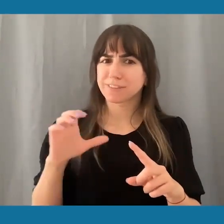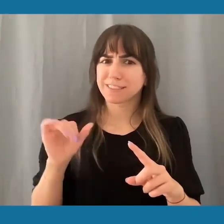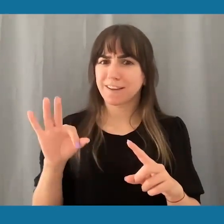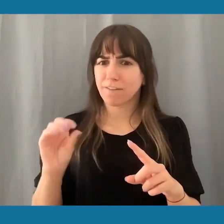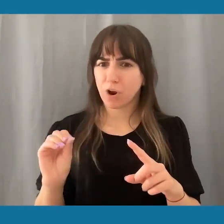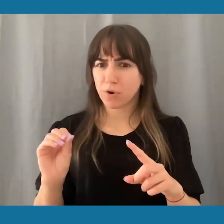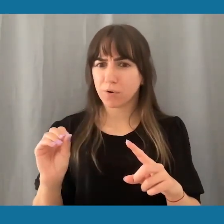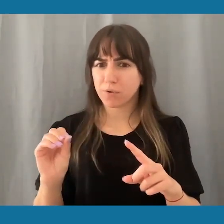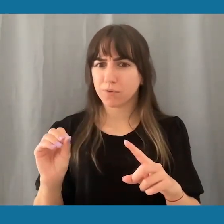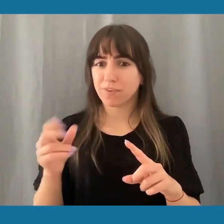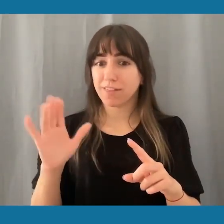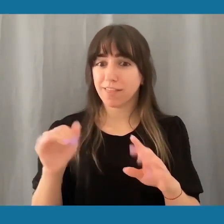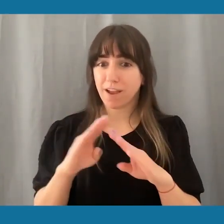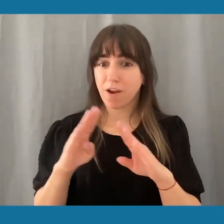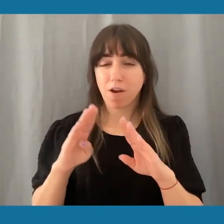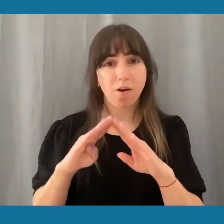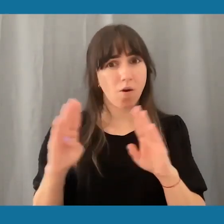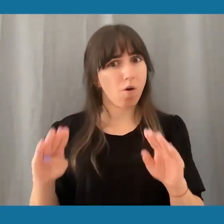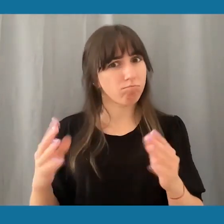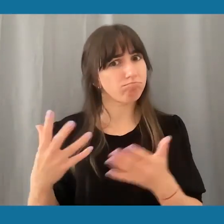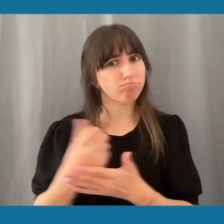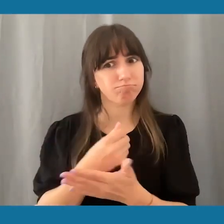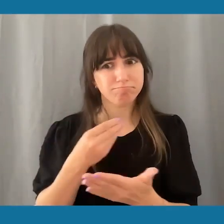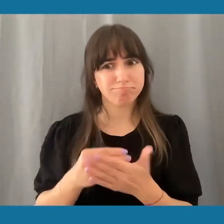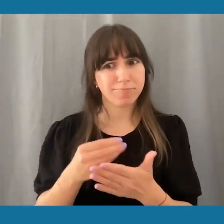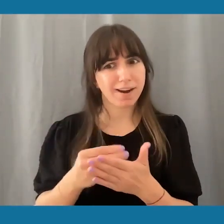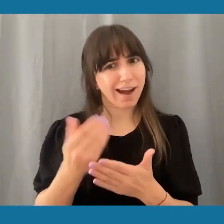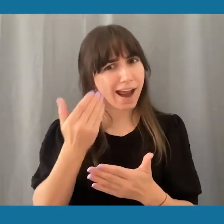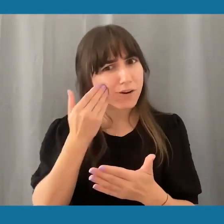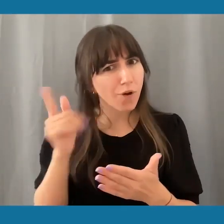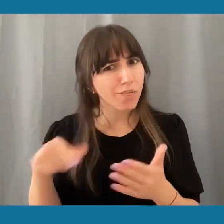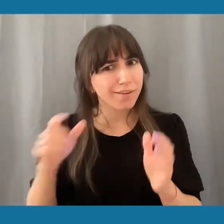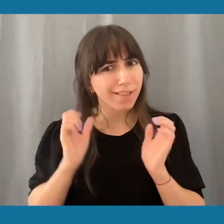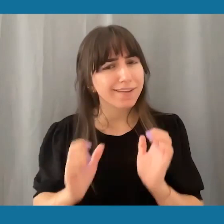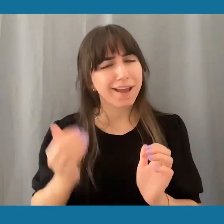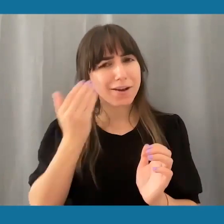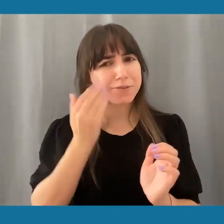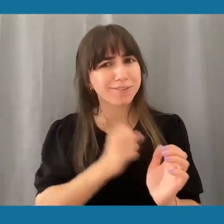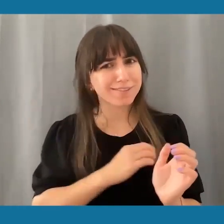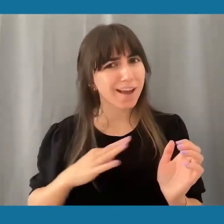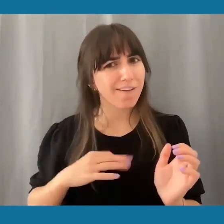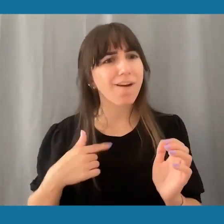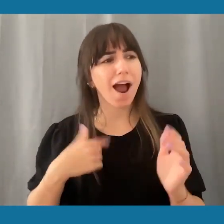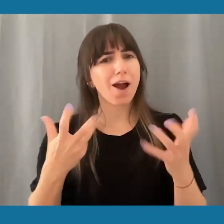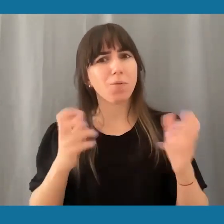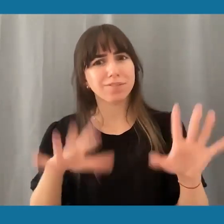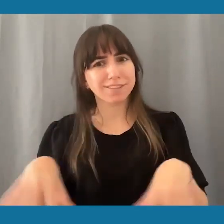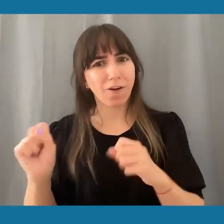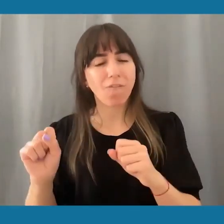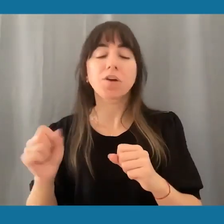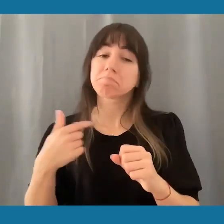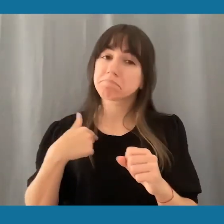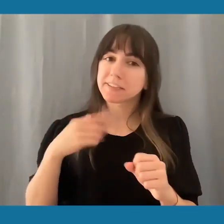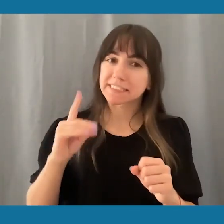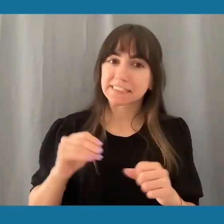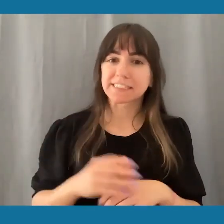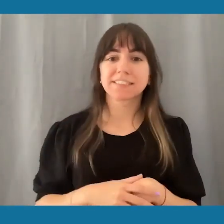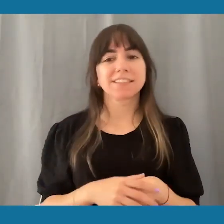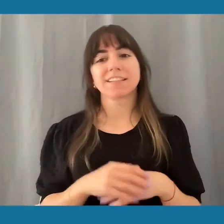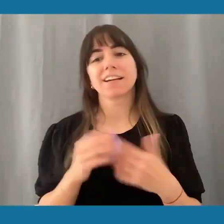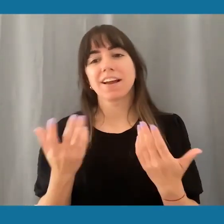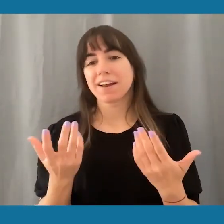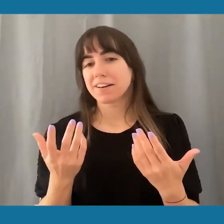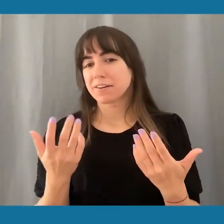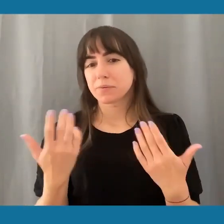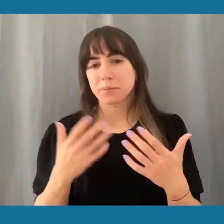So I did. And needless to say, it was one of the best decisions I've ever made. That's great. Other than joining